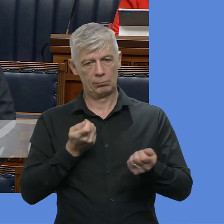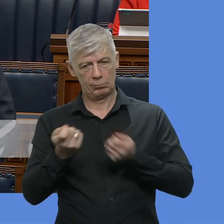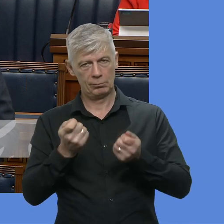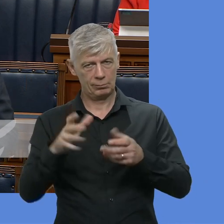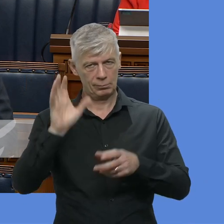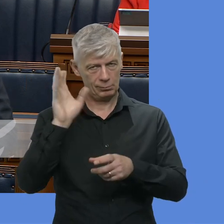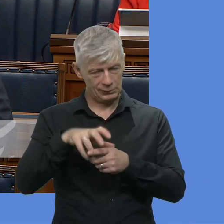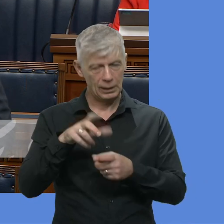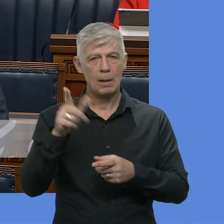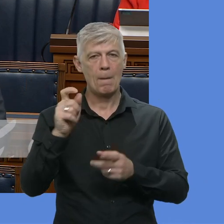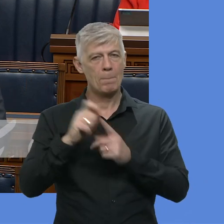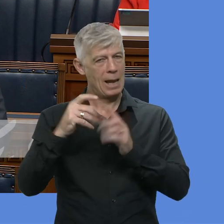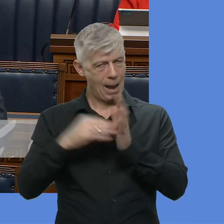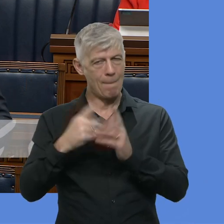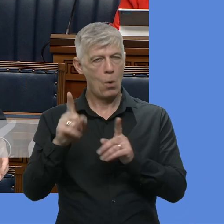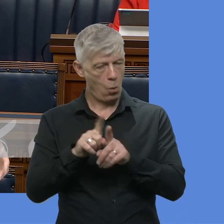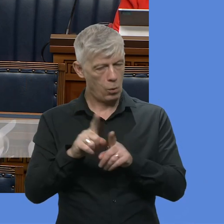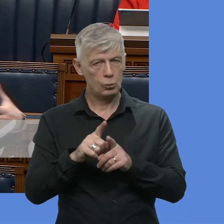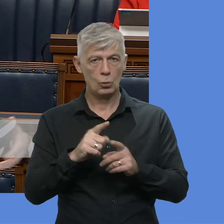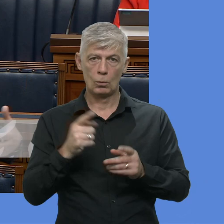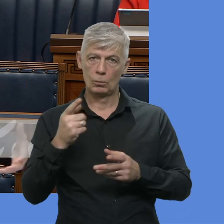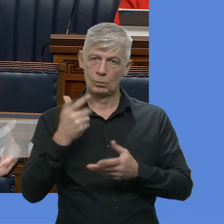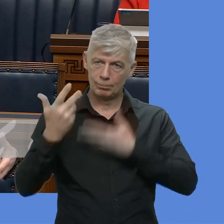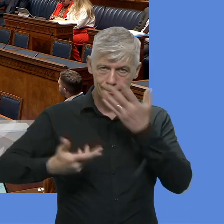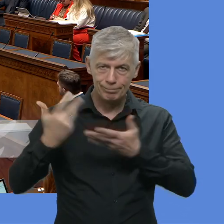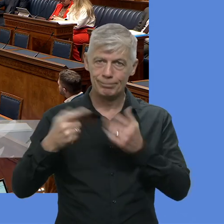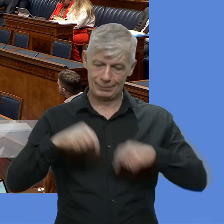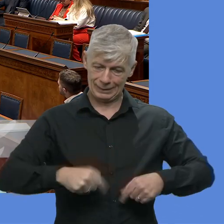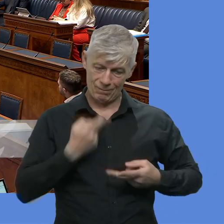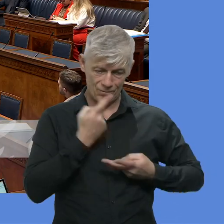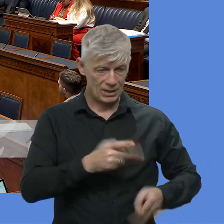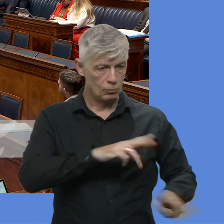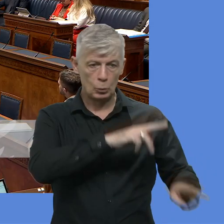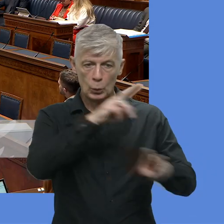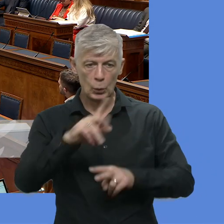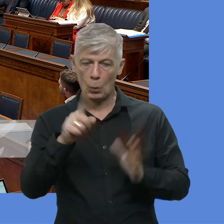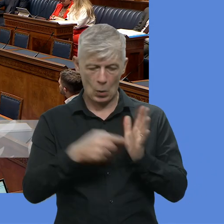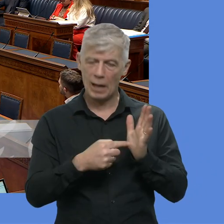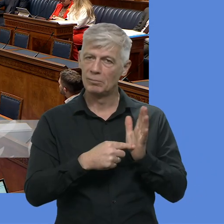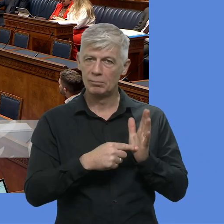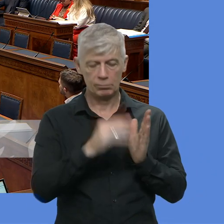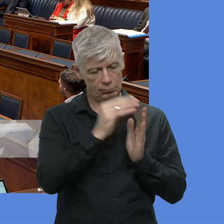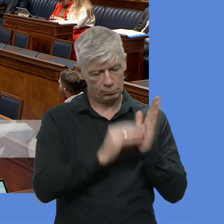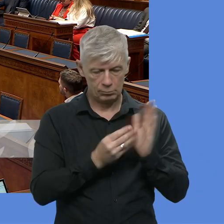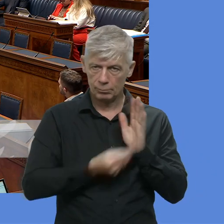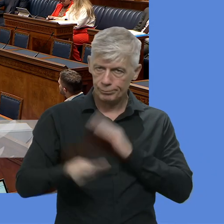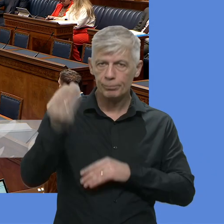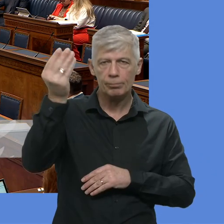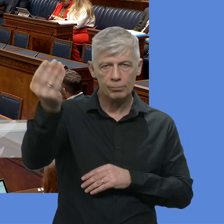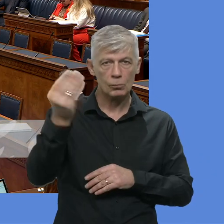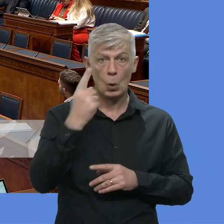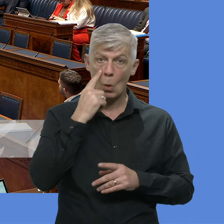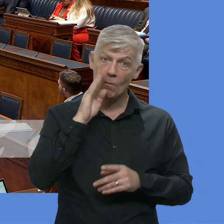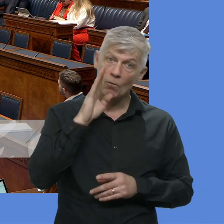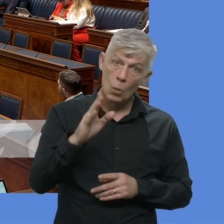outlining the visit and the actions that need to be taken, and I look forward to further action